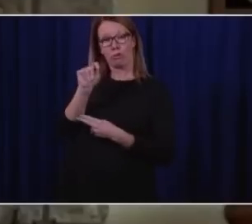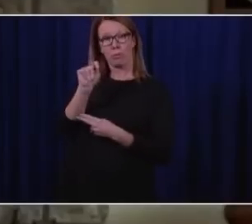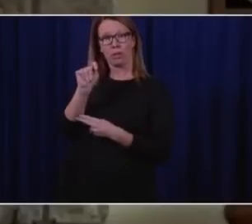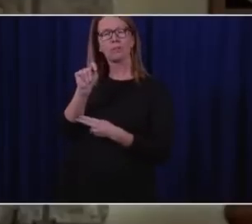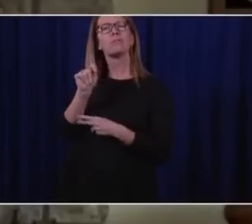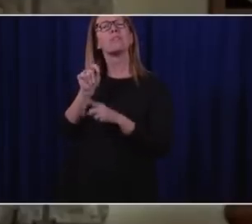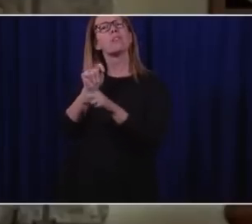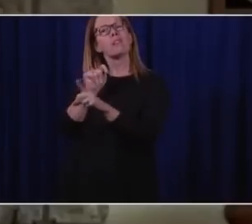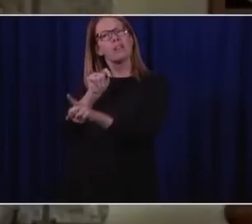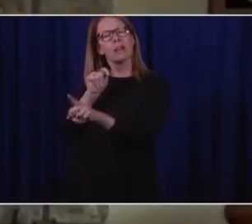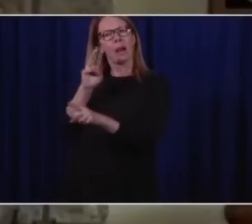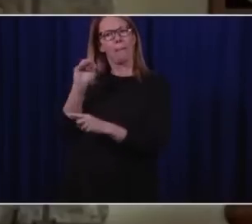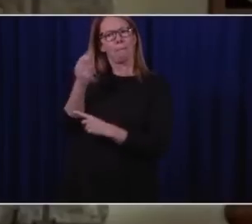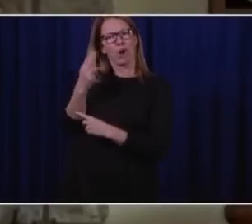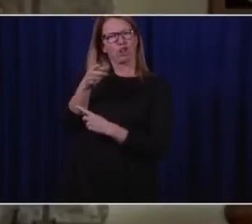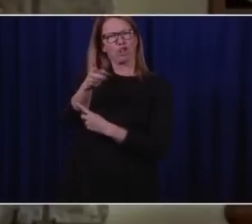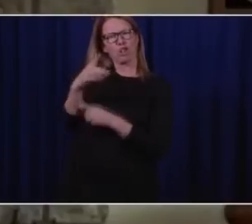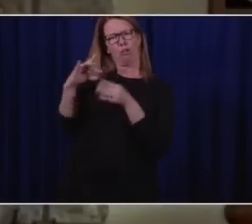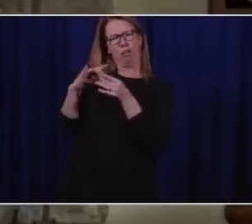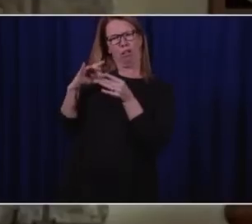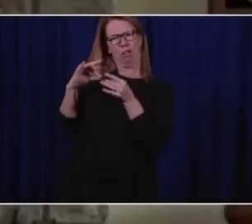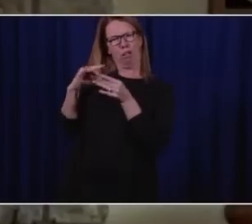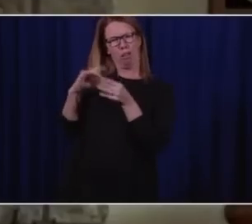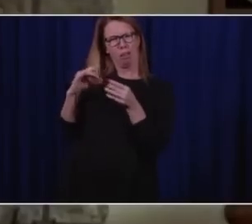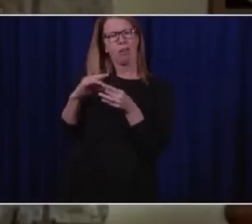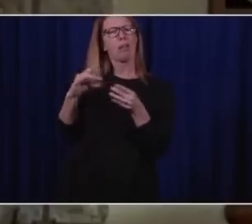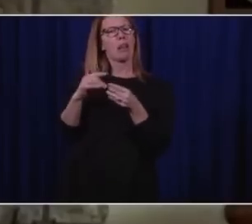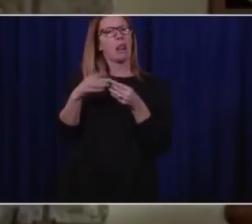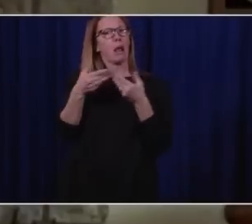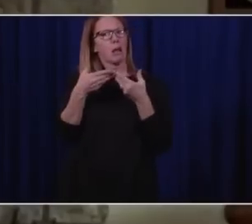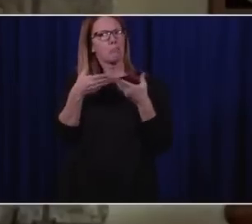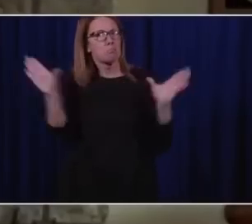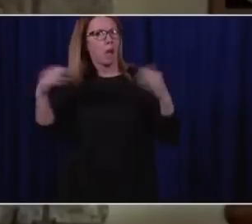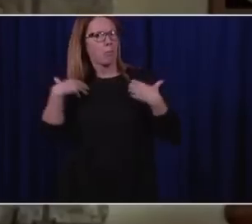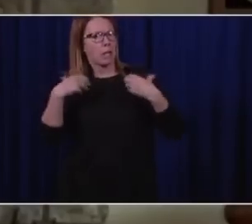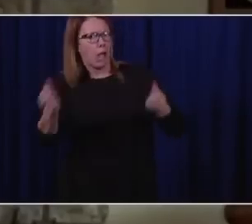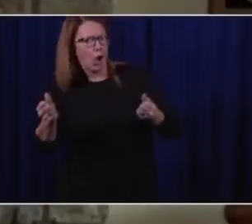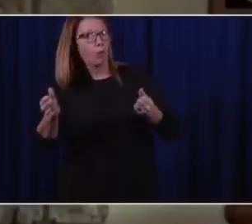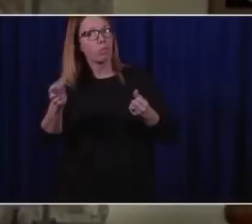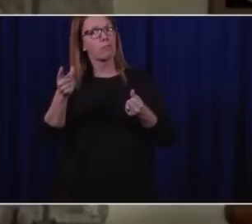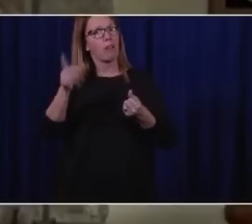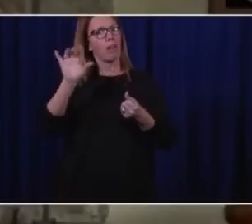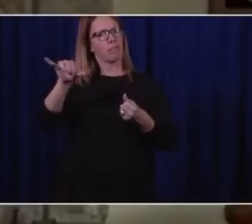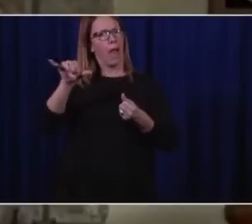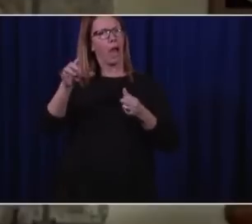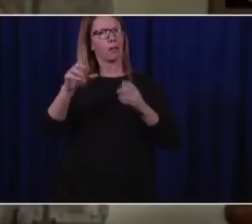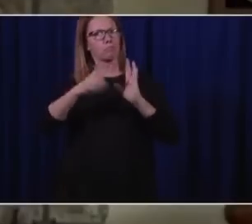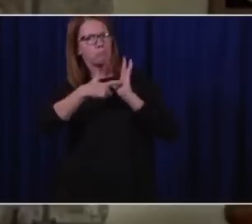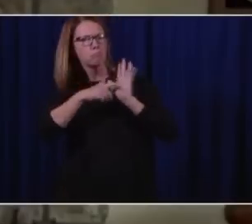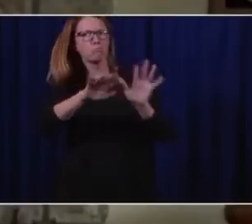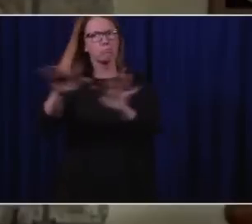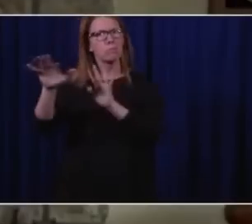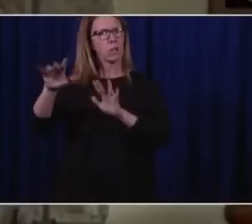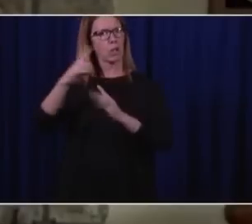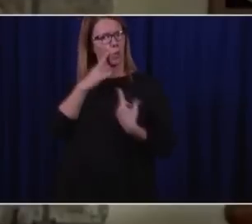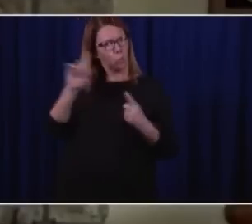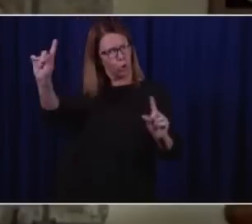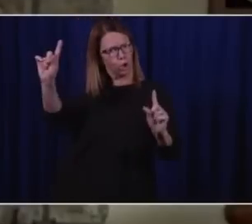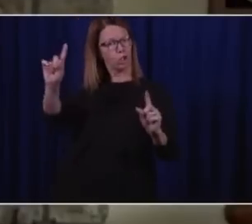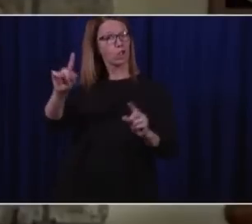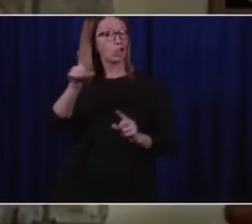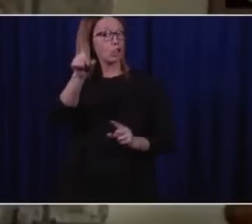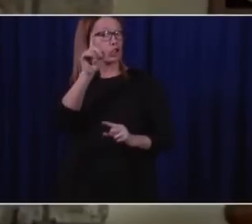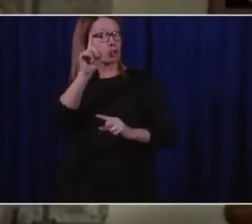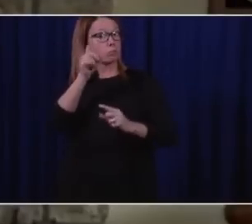In reference to March, you said public health measures we had back then, they worked. Do you support a statewide